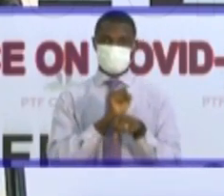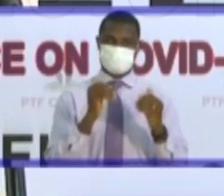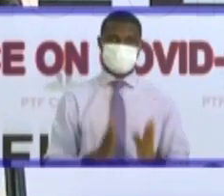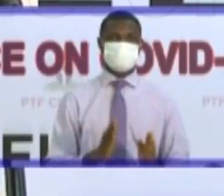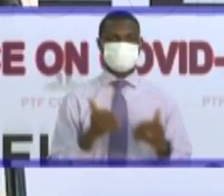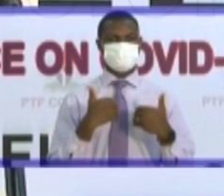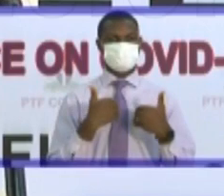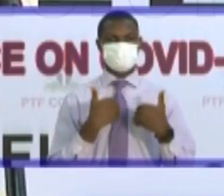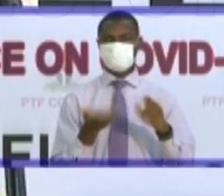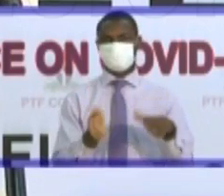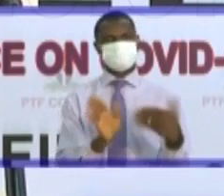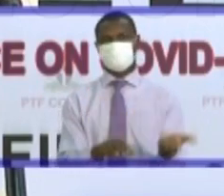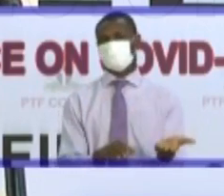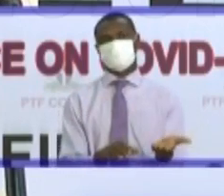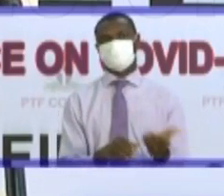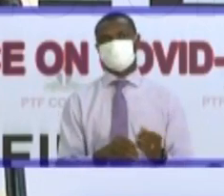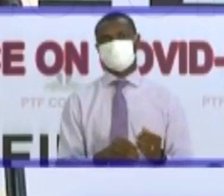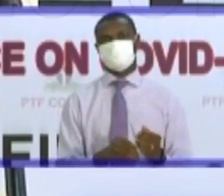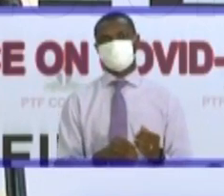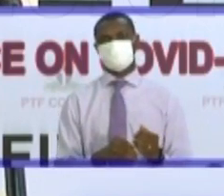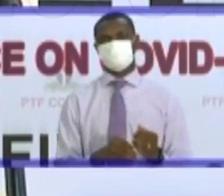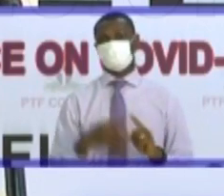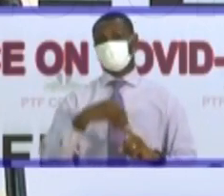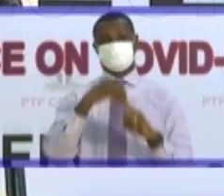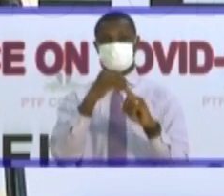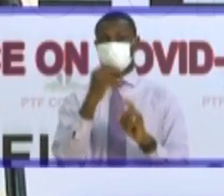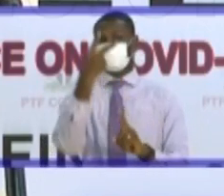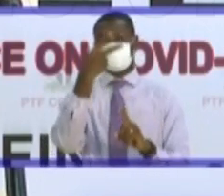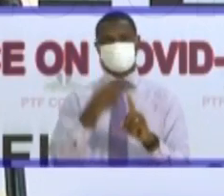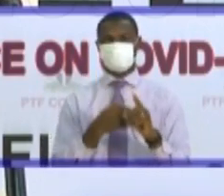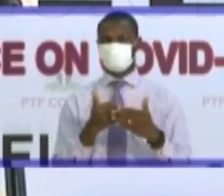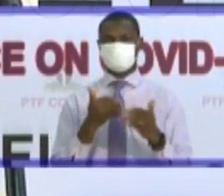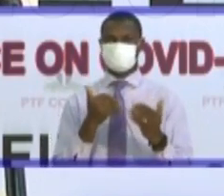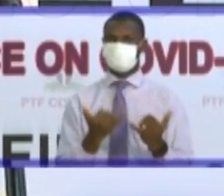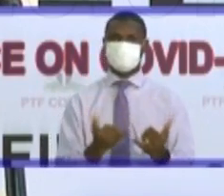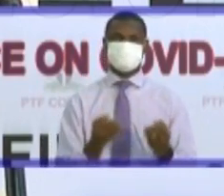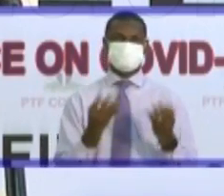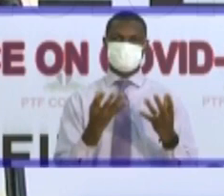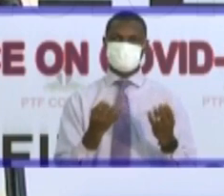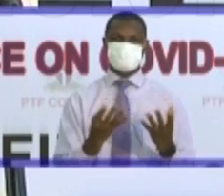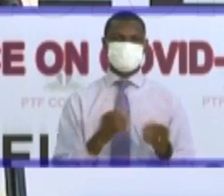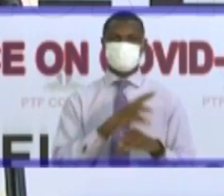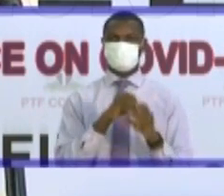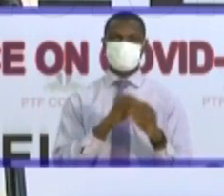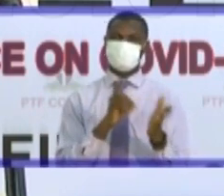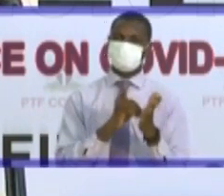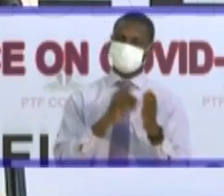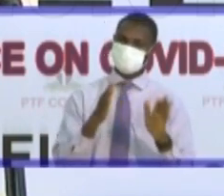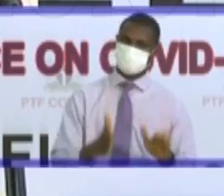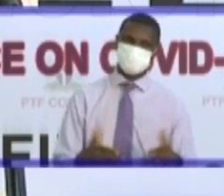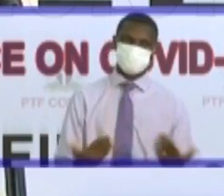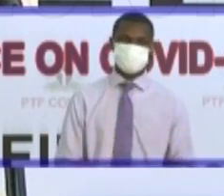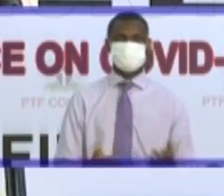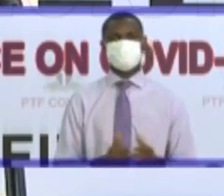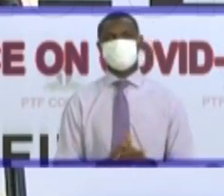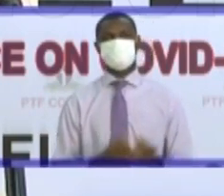than 2 months since COVID-19 appeared, and many dozens, including doctors, are